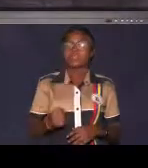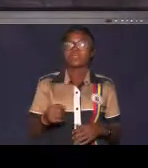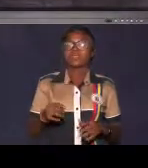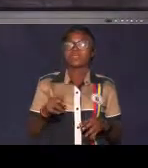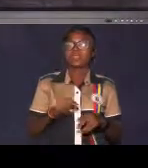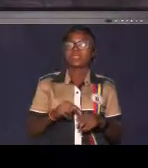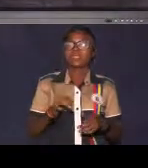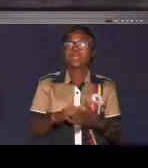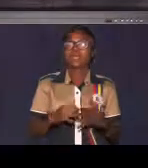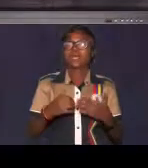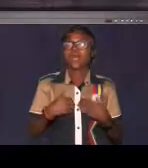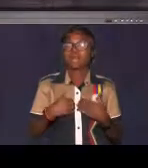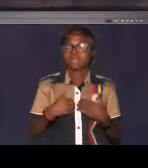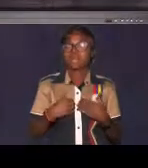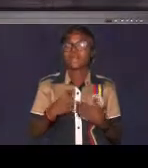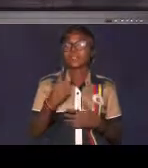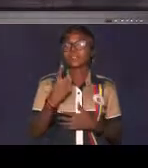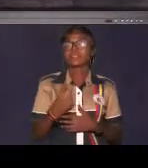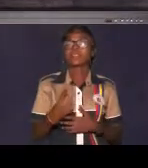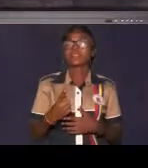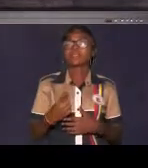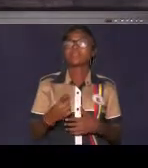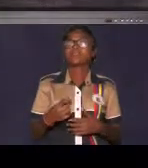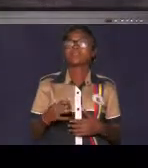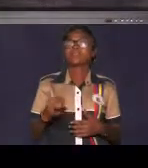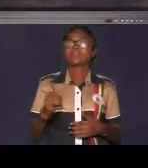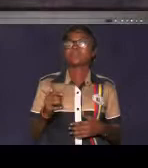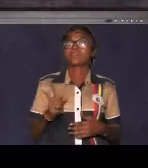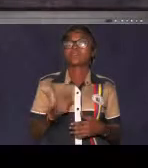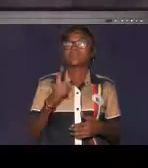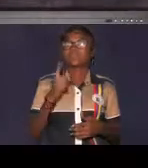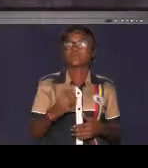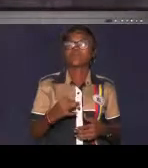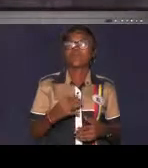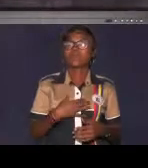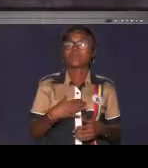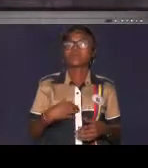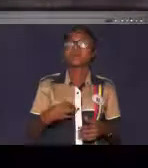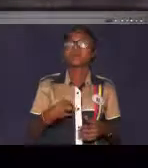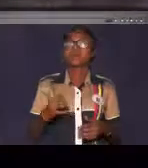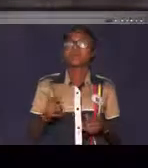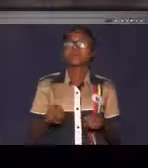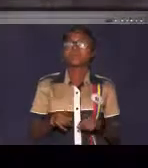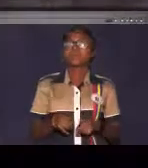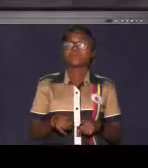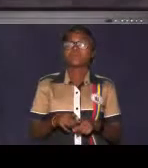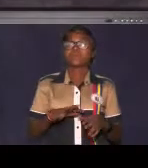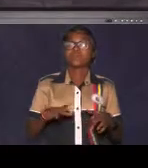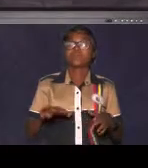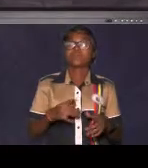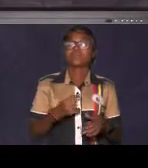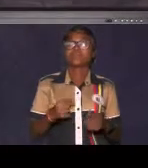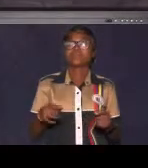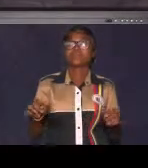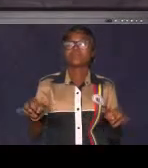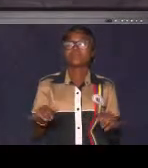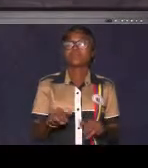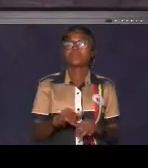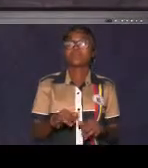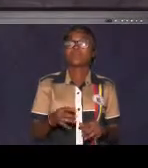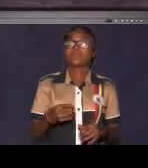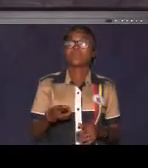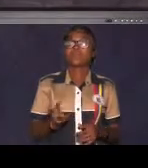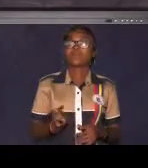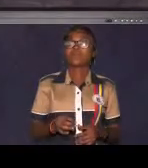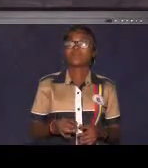S-P-E-C-I-E-S, is a noun that has both its singular and plural forms spelt the same way.